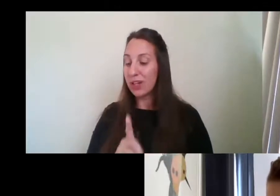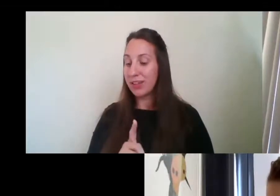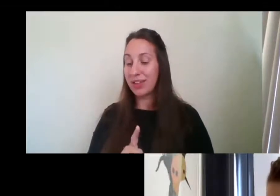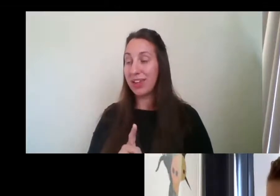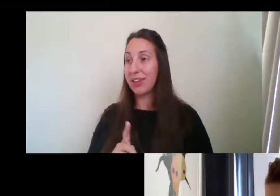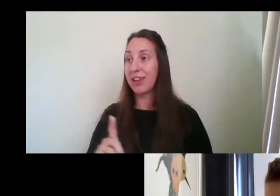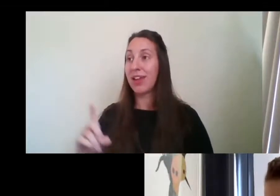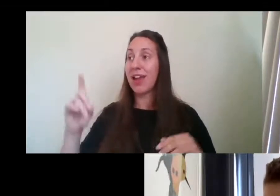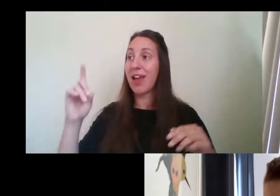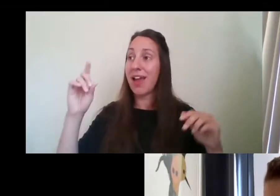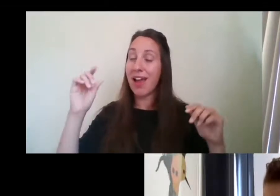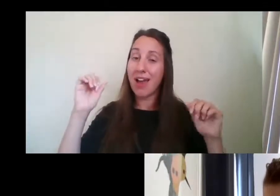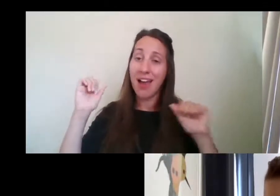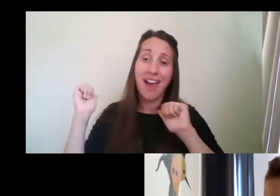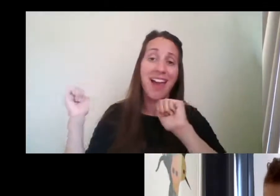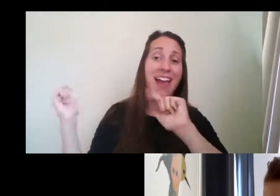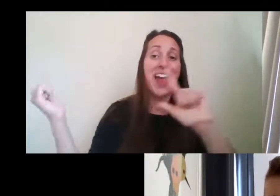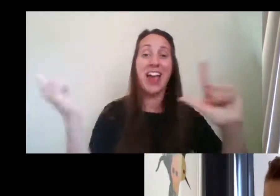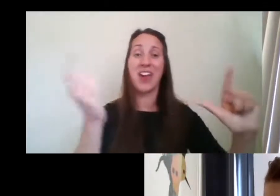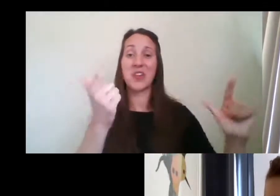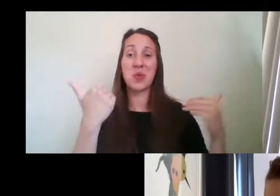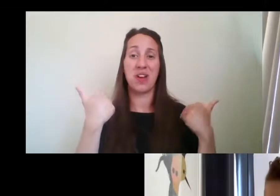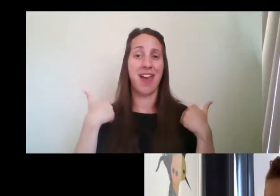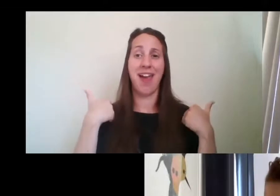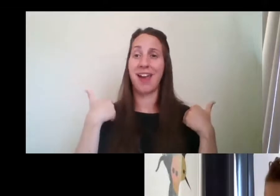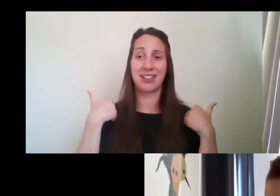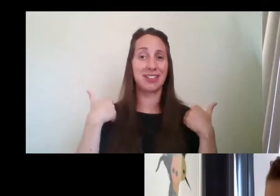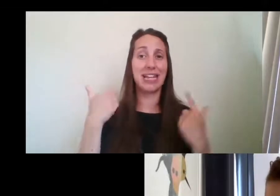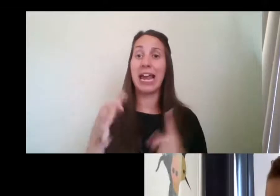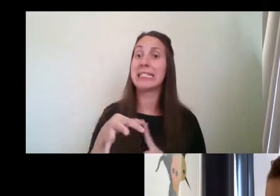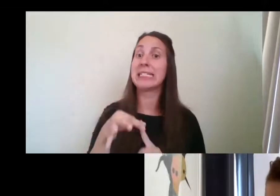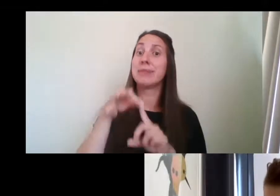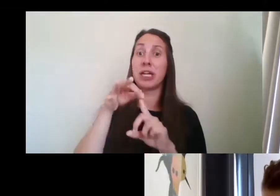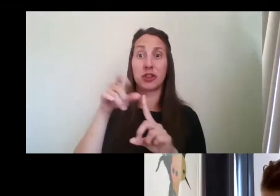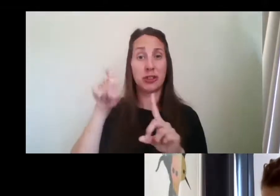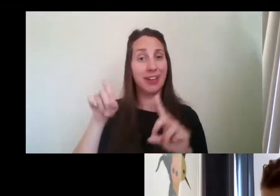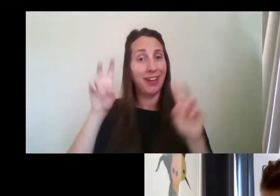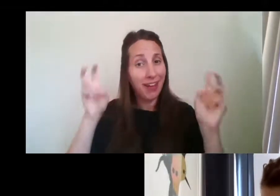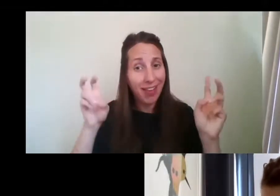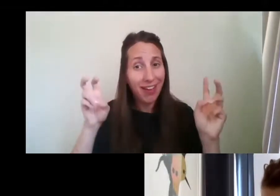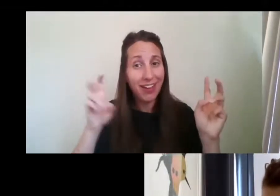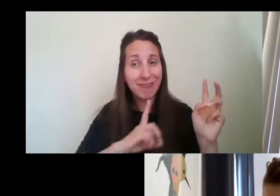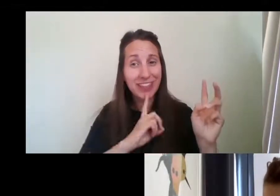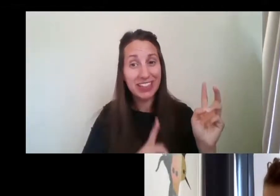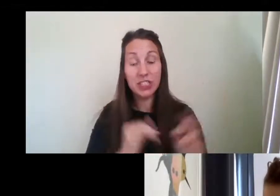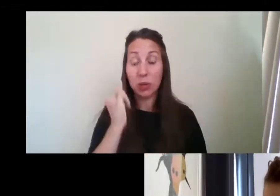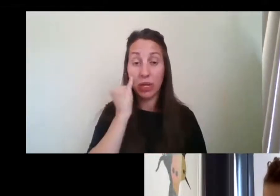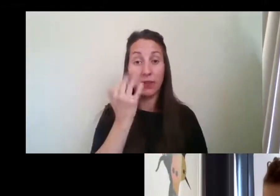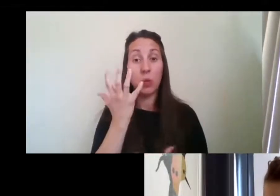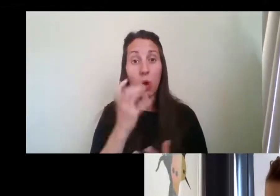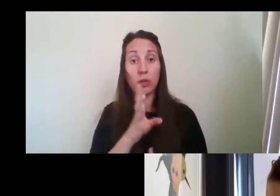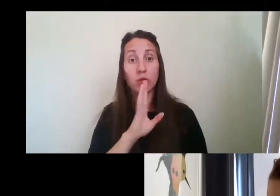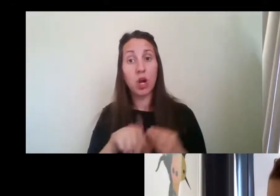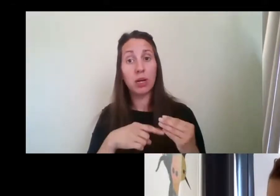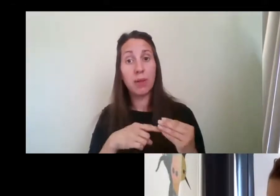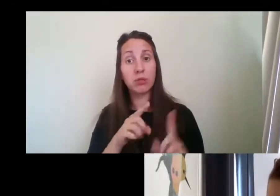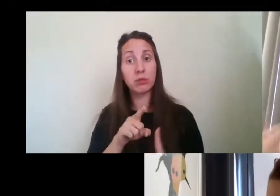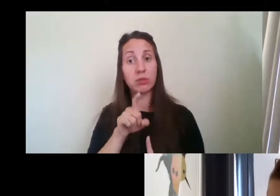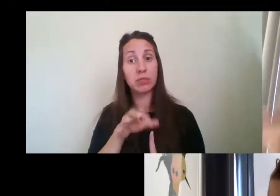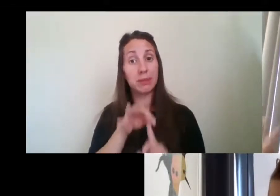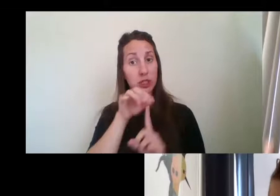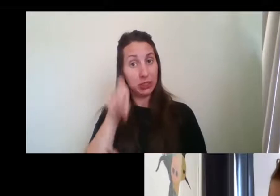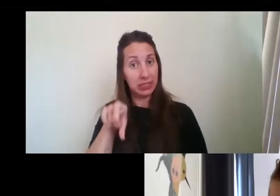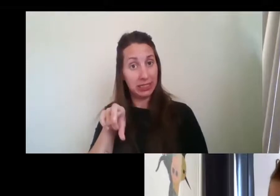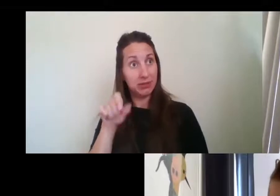has some sort of special need. So if you want to talk about special needs, everyone has special needs.